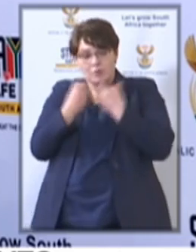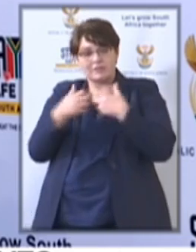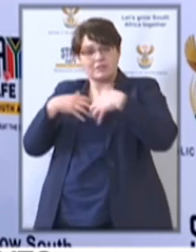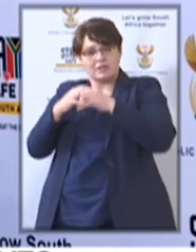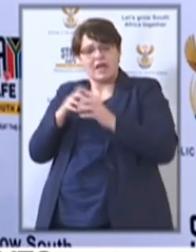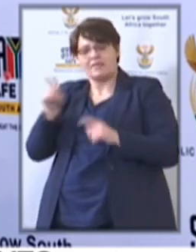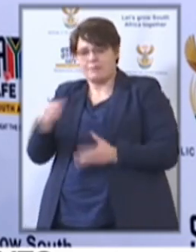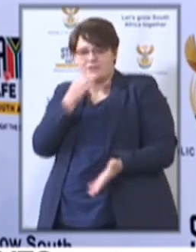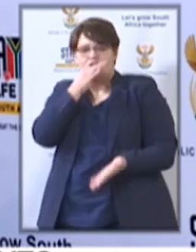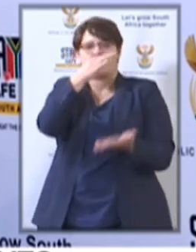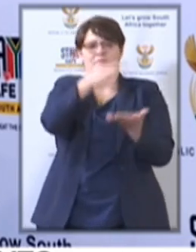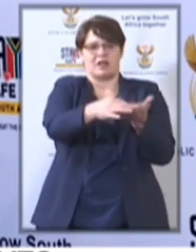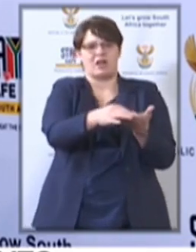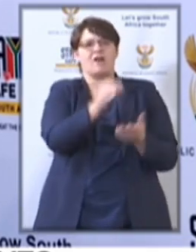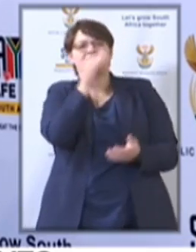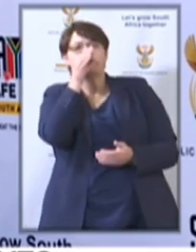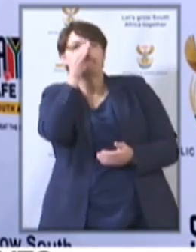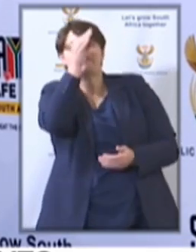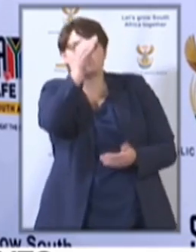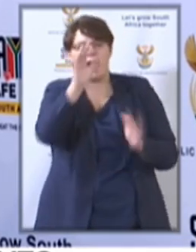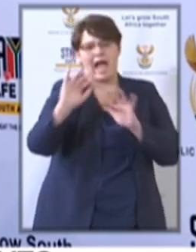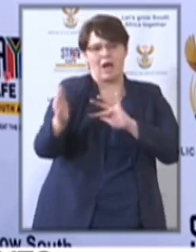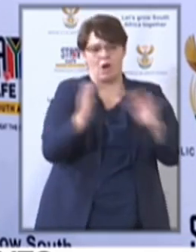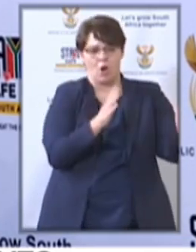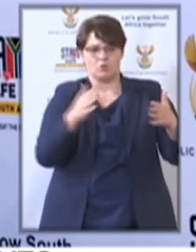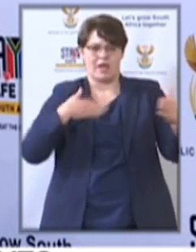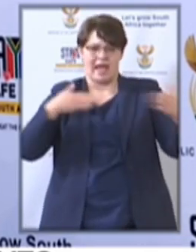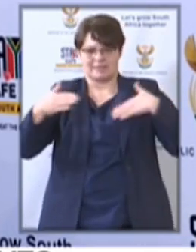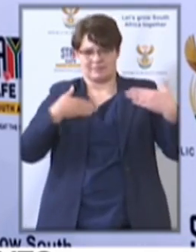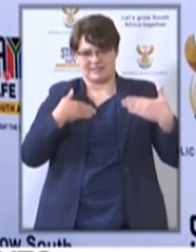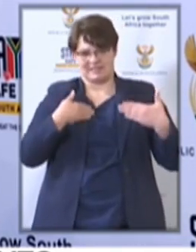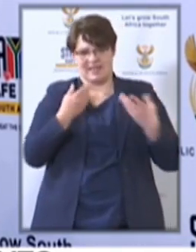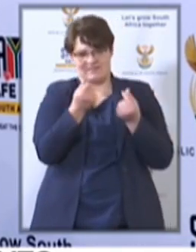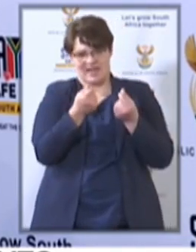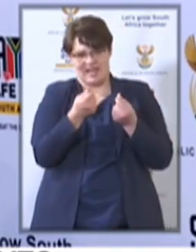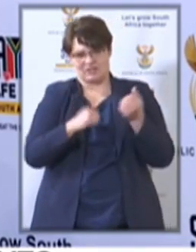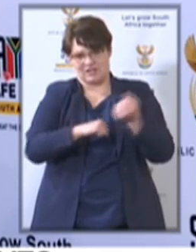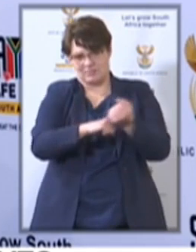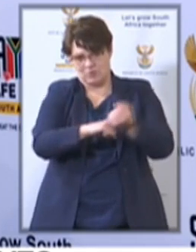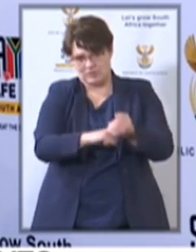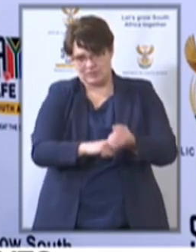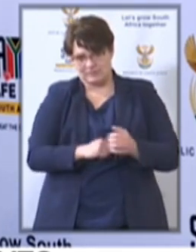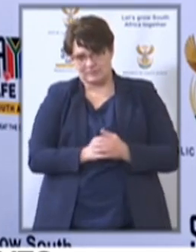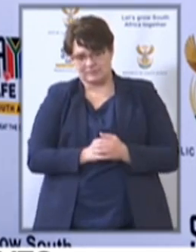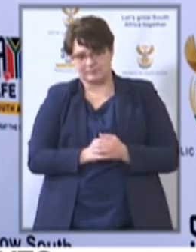make recommendations for a future model of administering student financial aid.